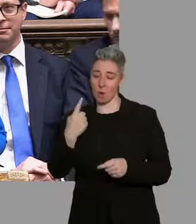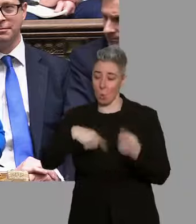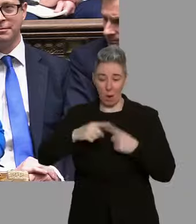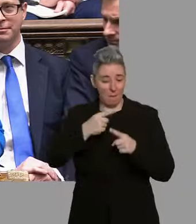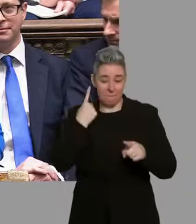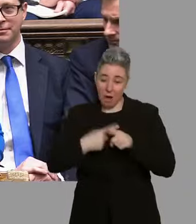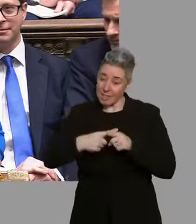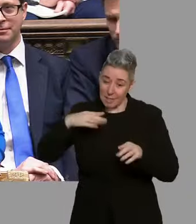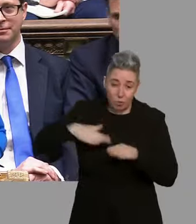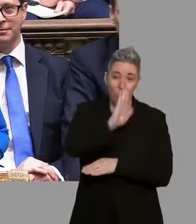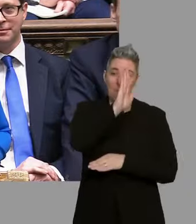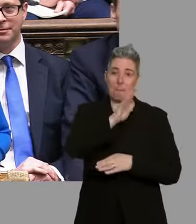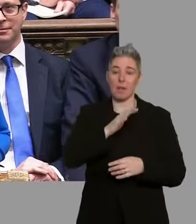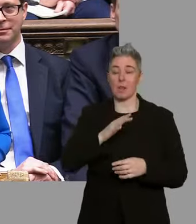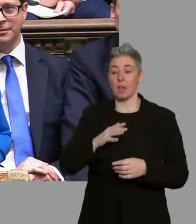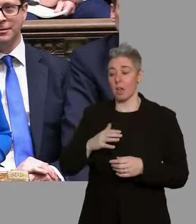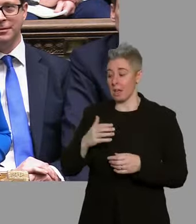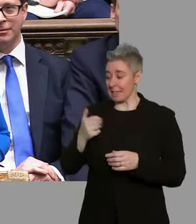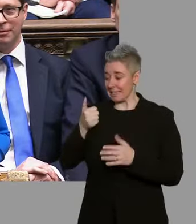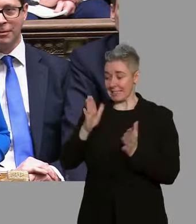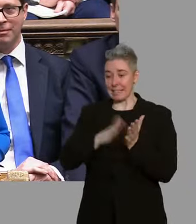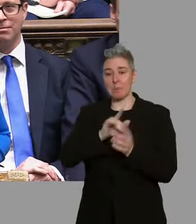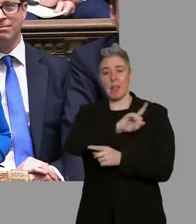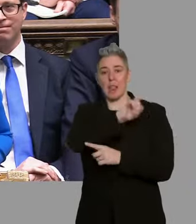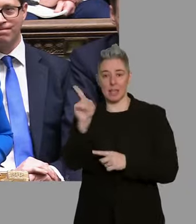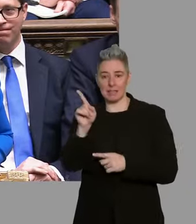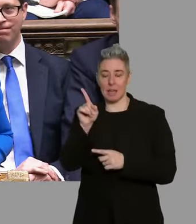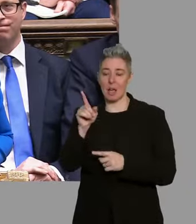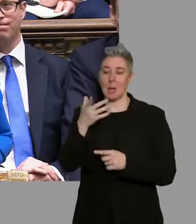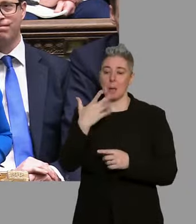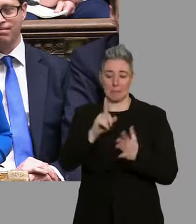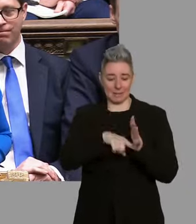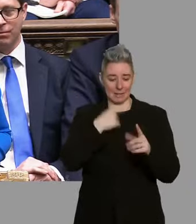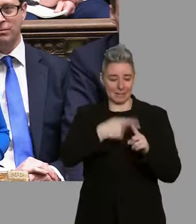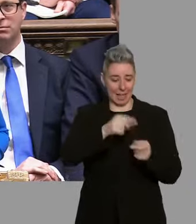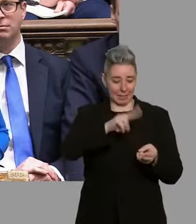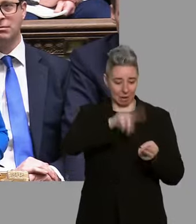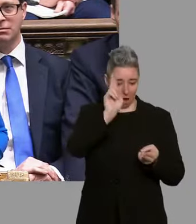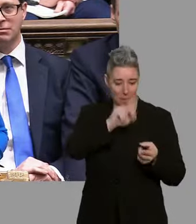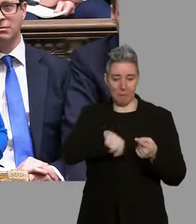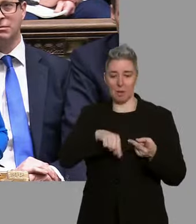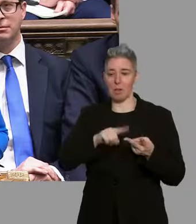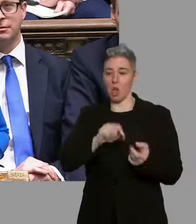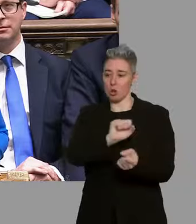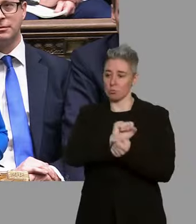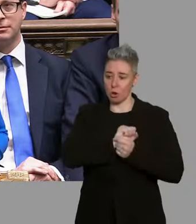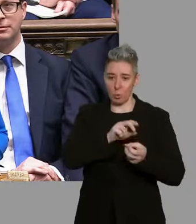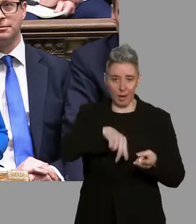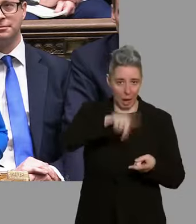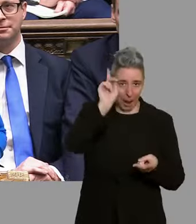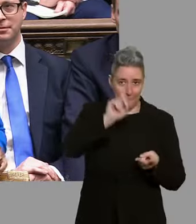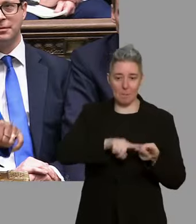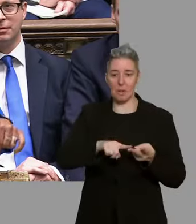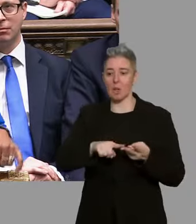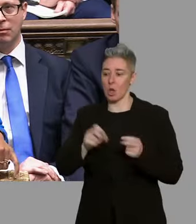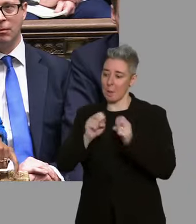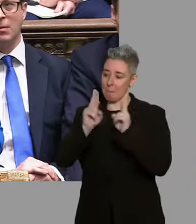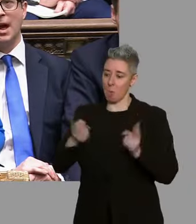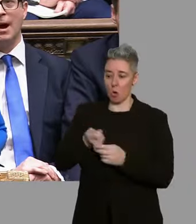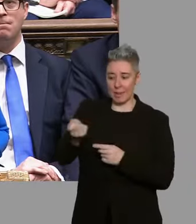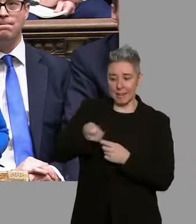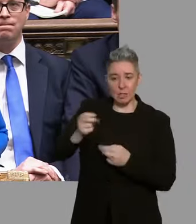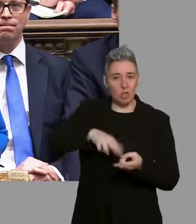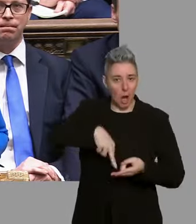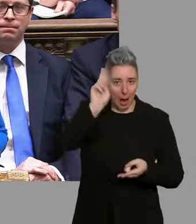been taxes up, borrowing up, mortgage rates up, and that's not all. Business confidence is